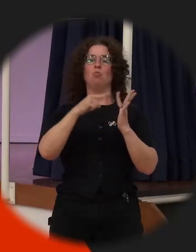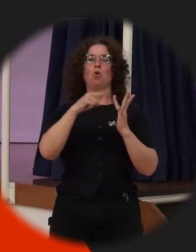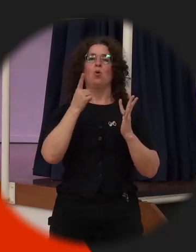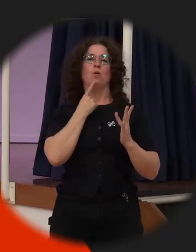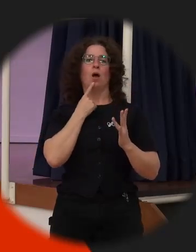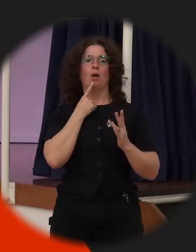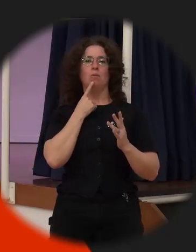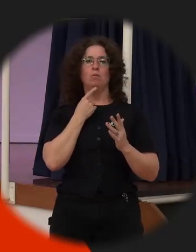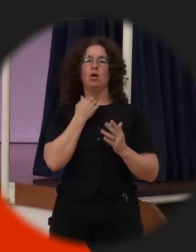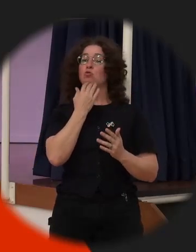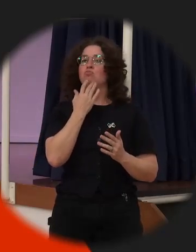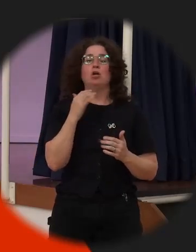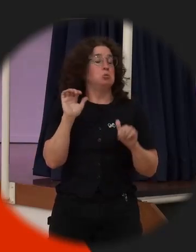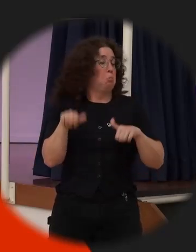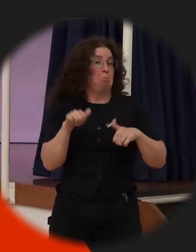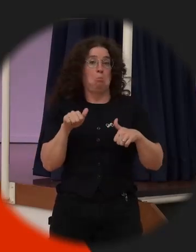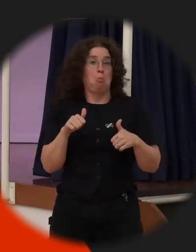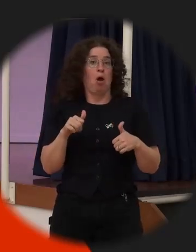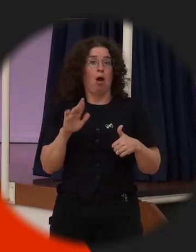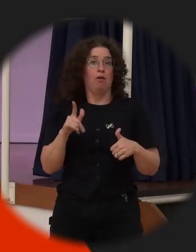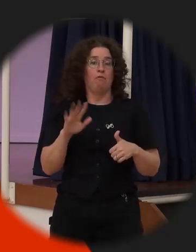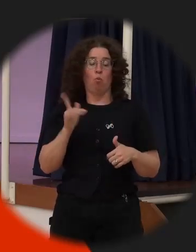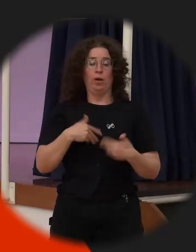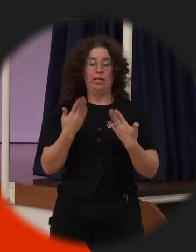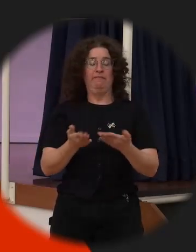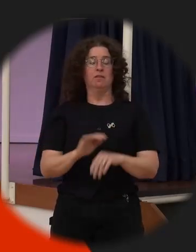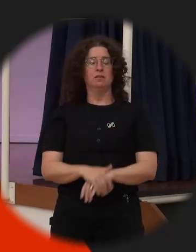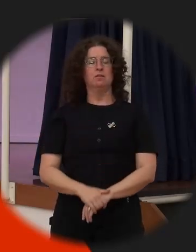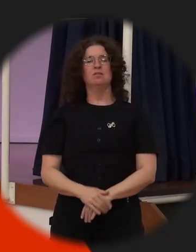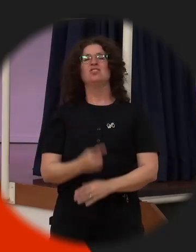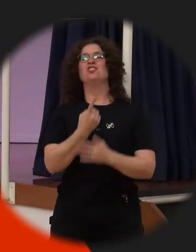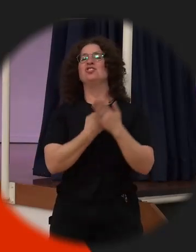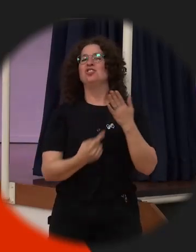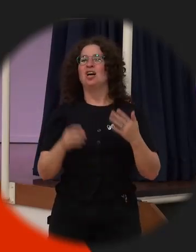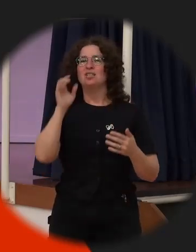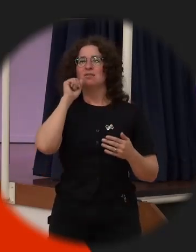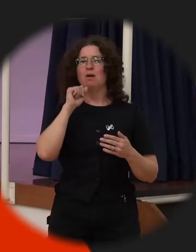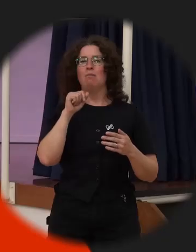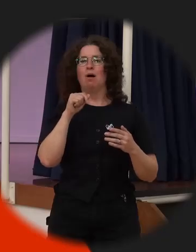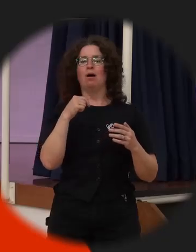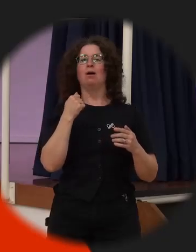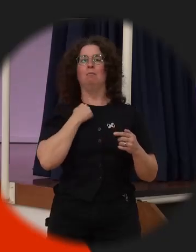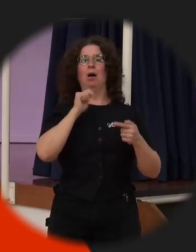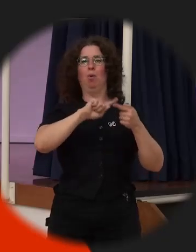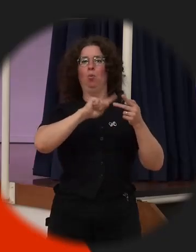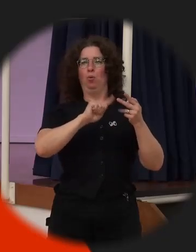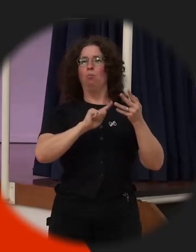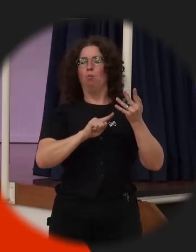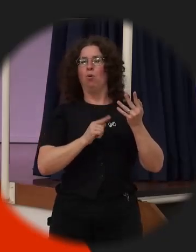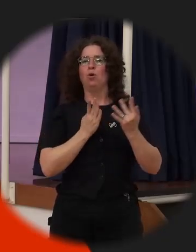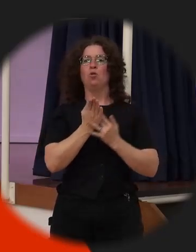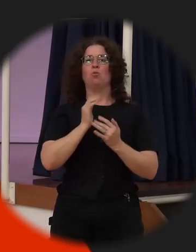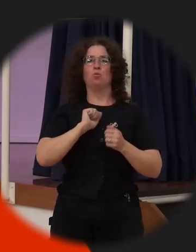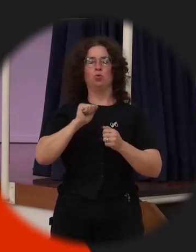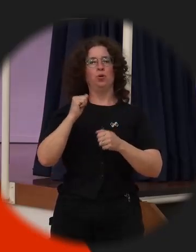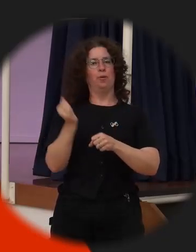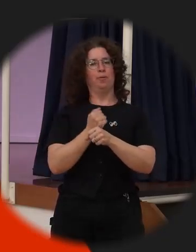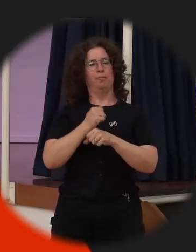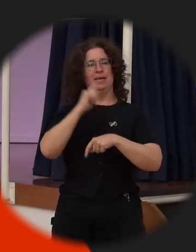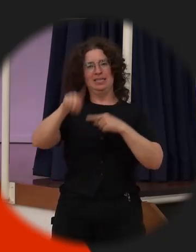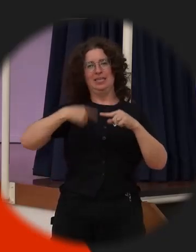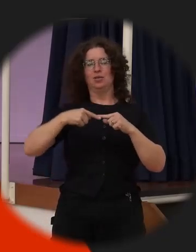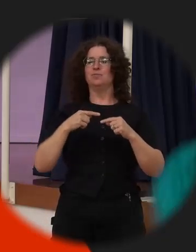on it, for what features it gives you. Just keep in mind some of those facts when you're going through your development cycle. Thanks.